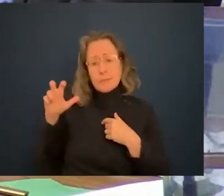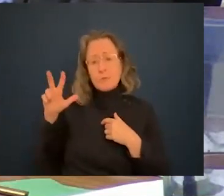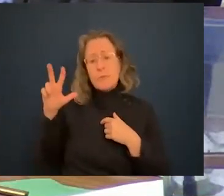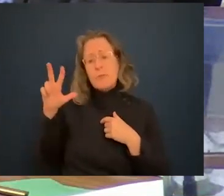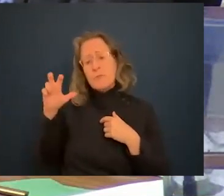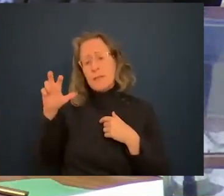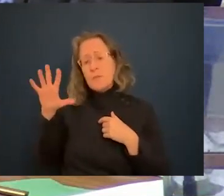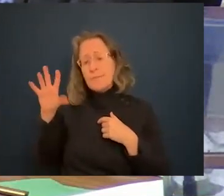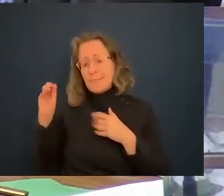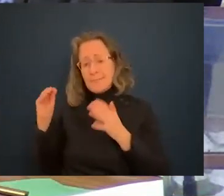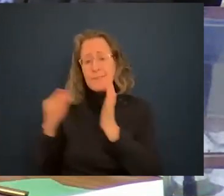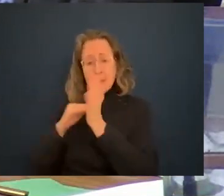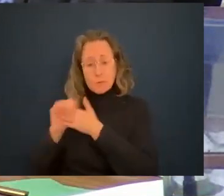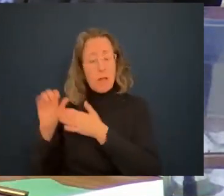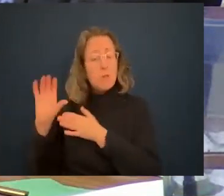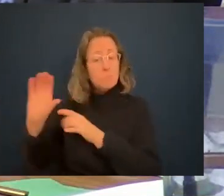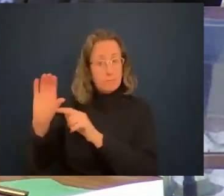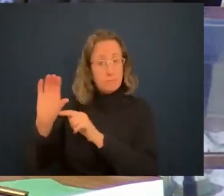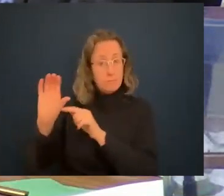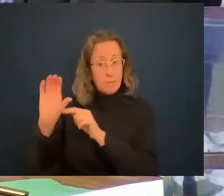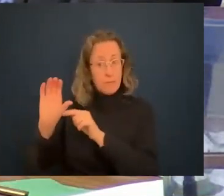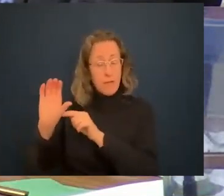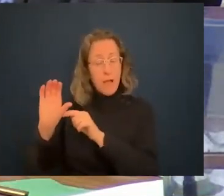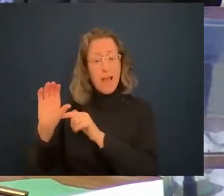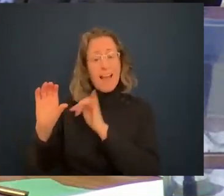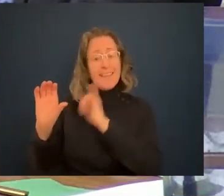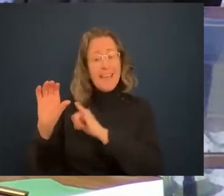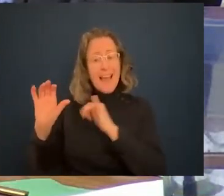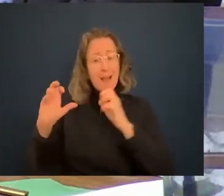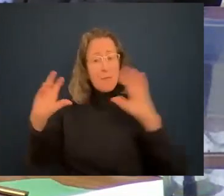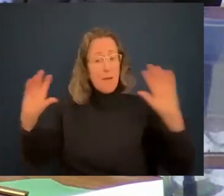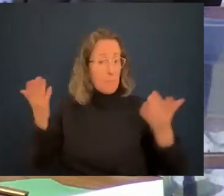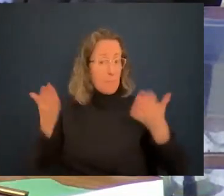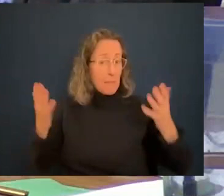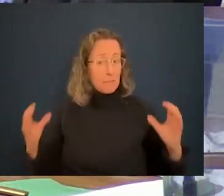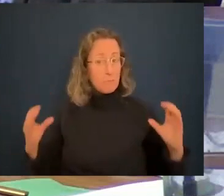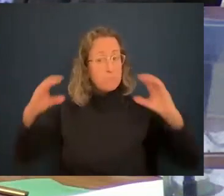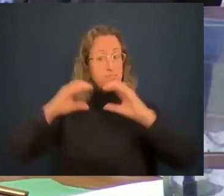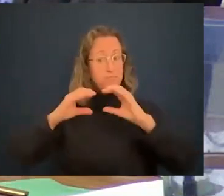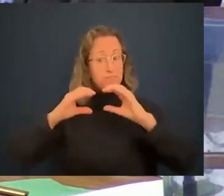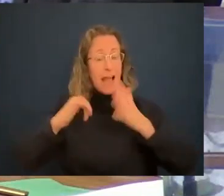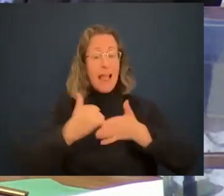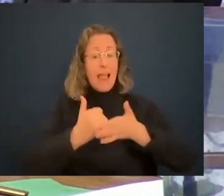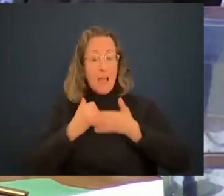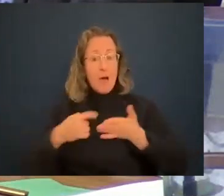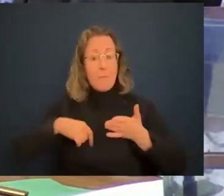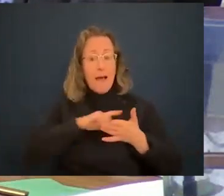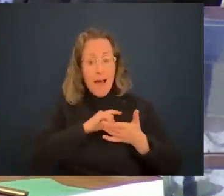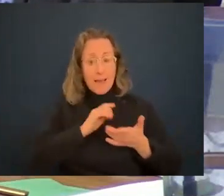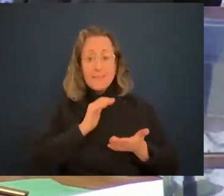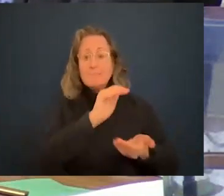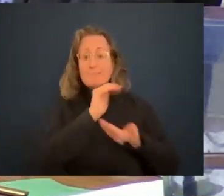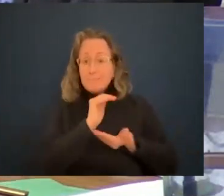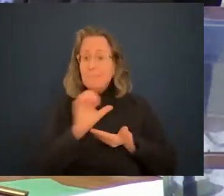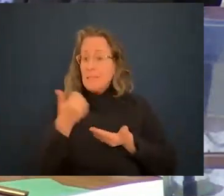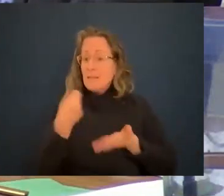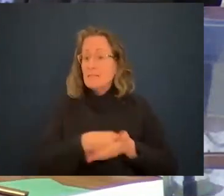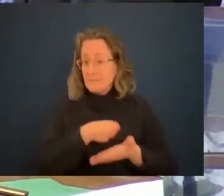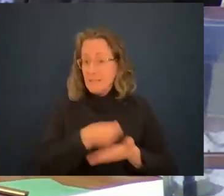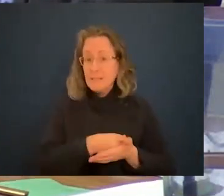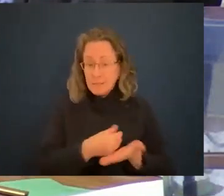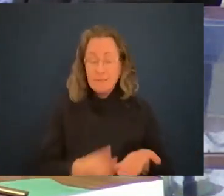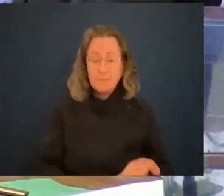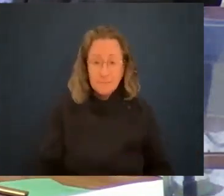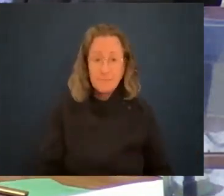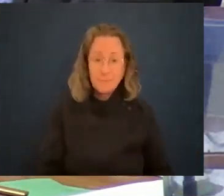leverage us to be looking and being in the conversation to be accessing those other funds um I think that maybe it makes more sense that it's